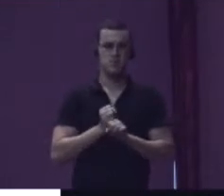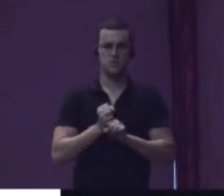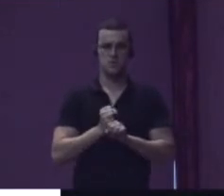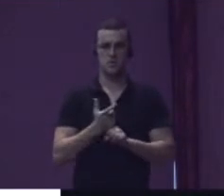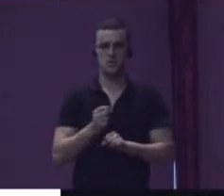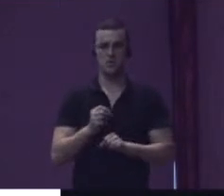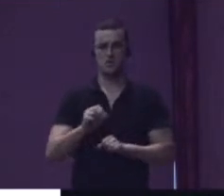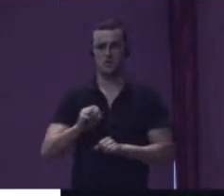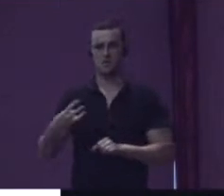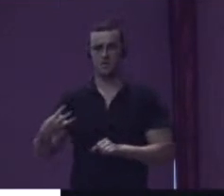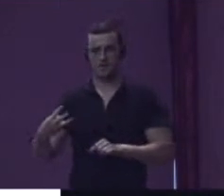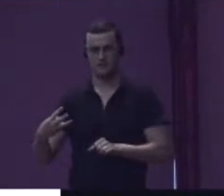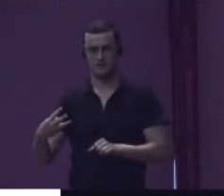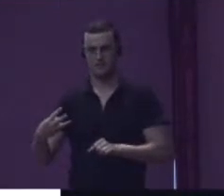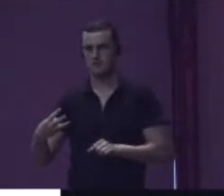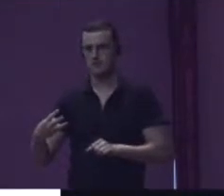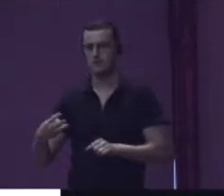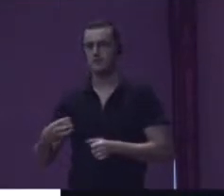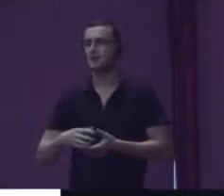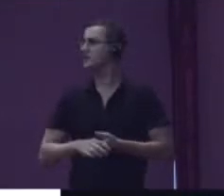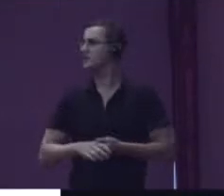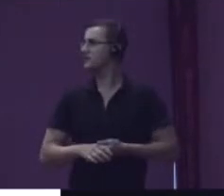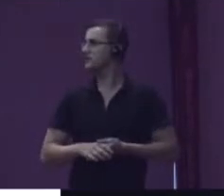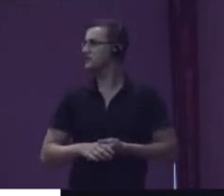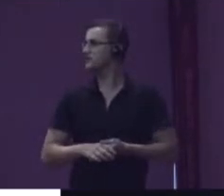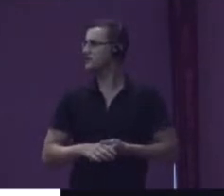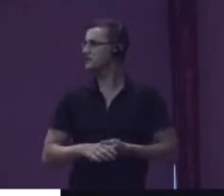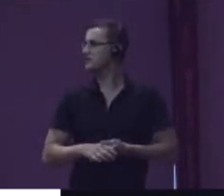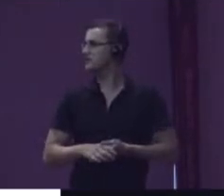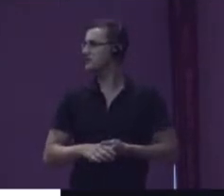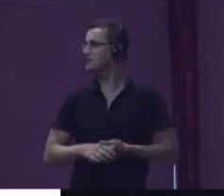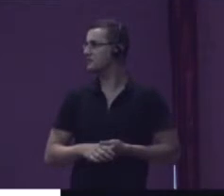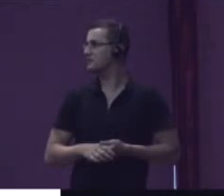was increased competition.